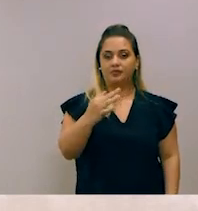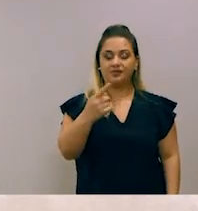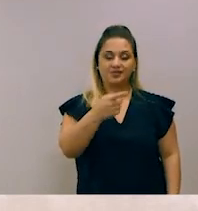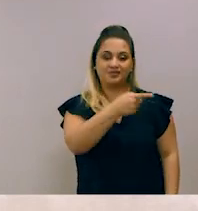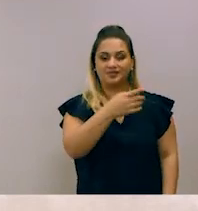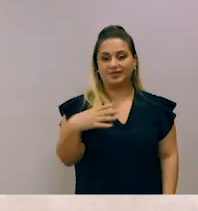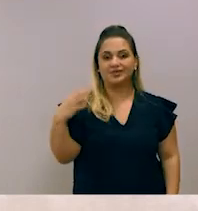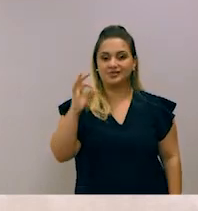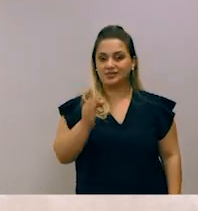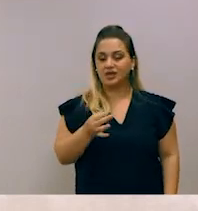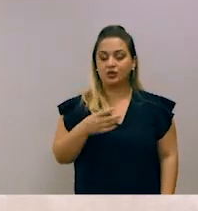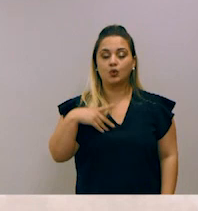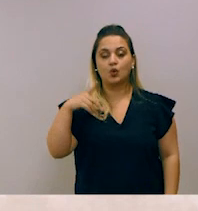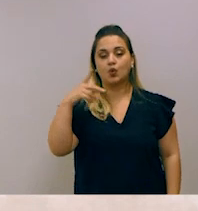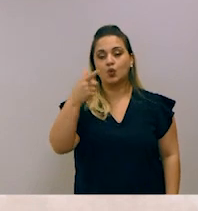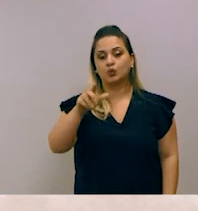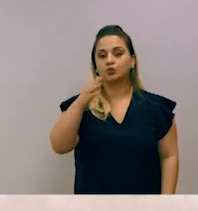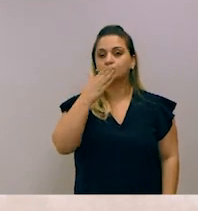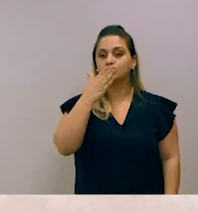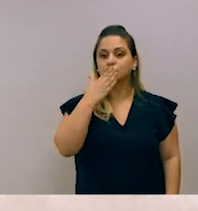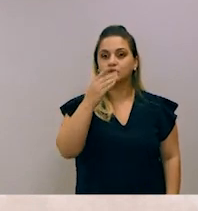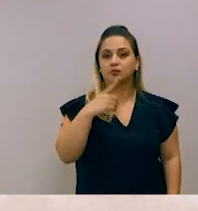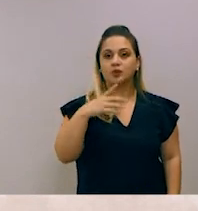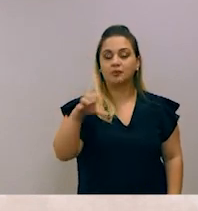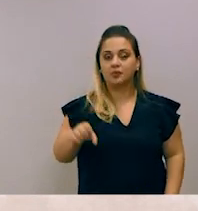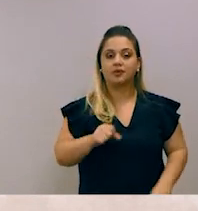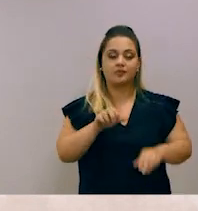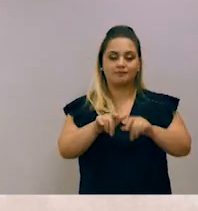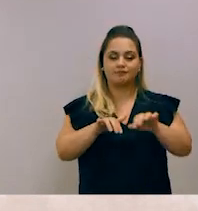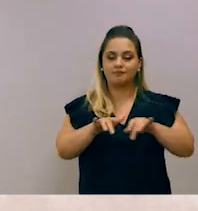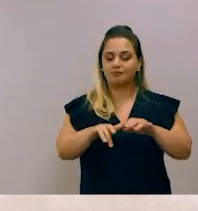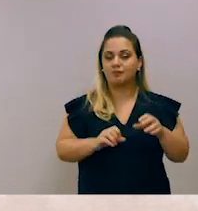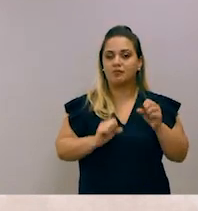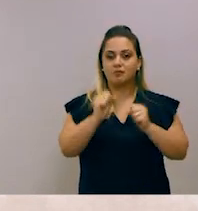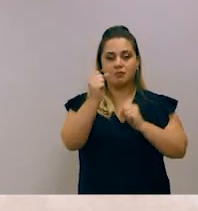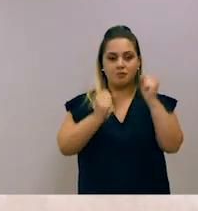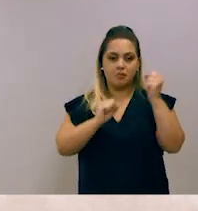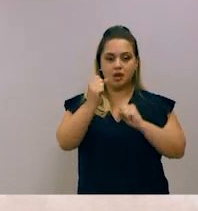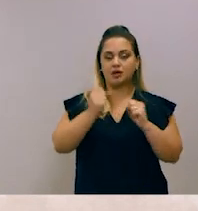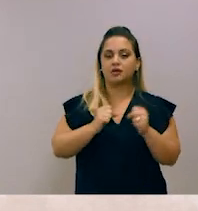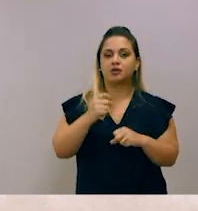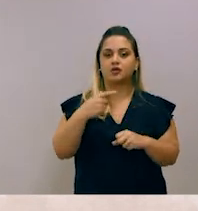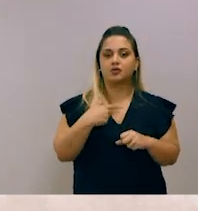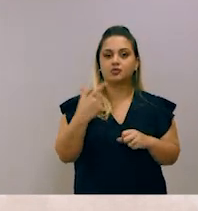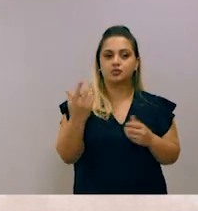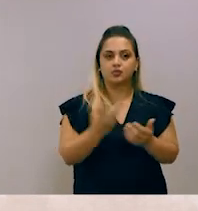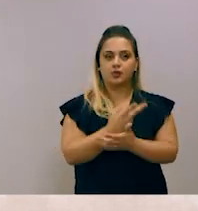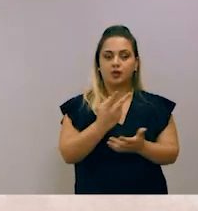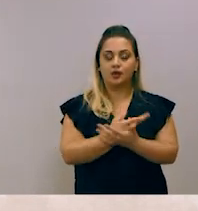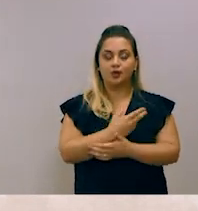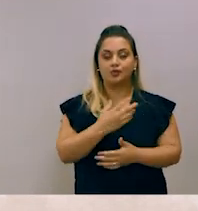expressions. For example, the number of documents. And also we use the machine learning. So